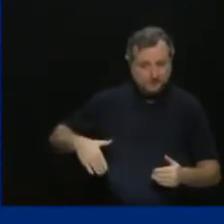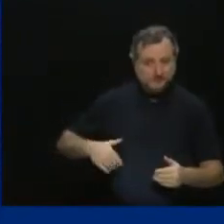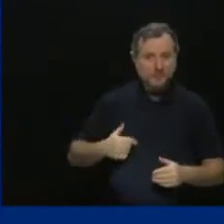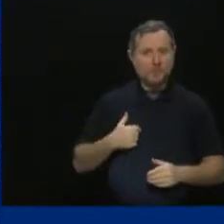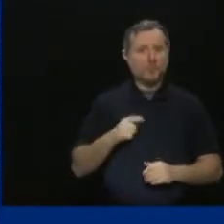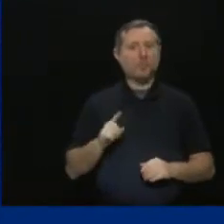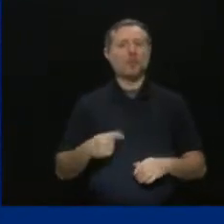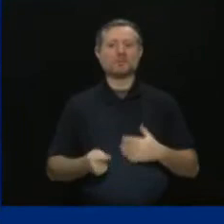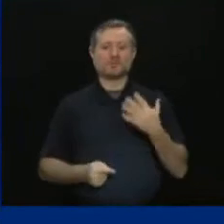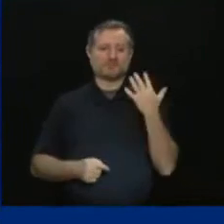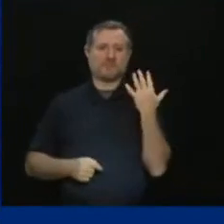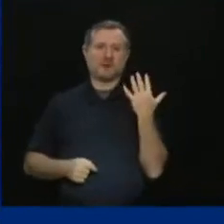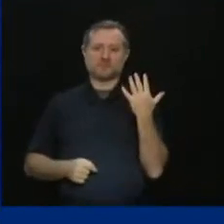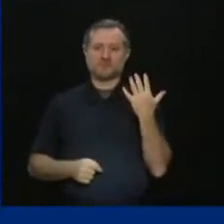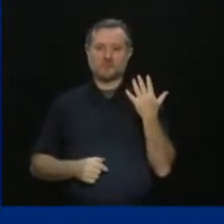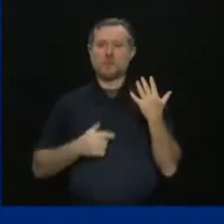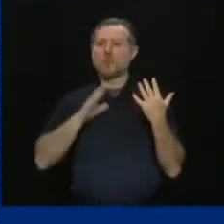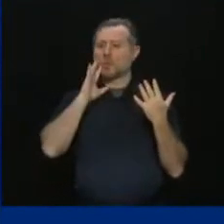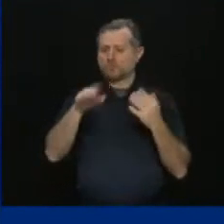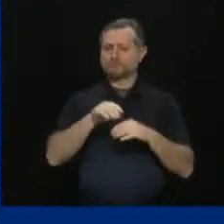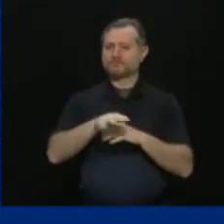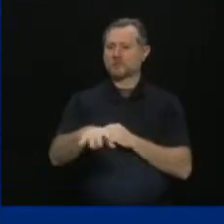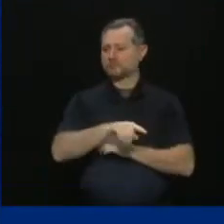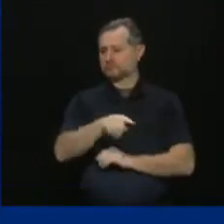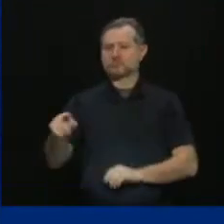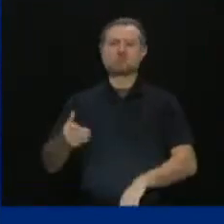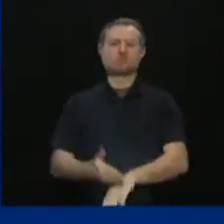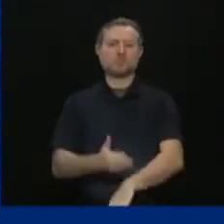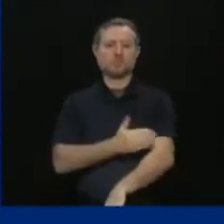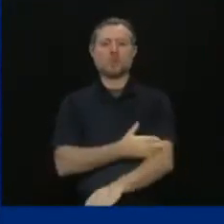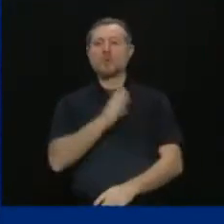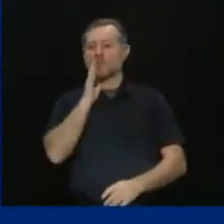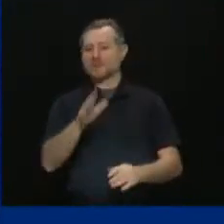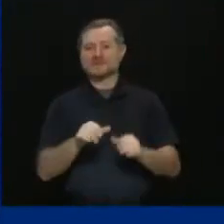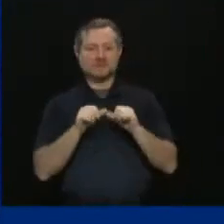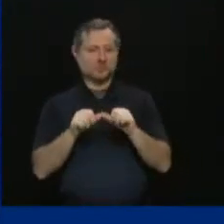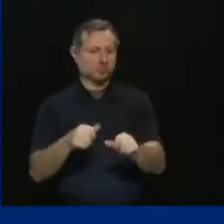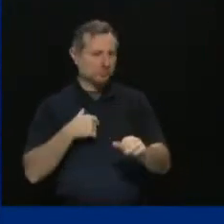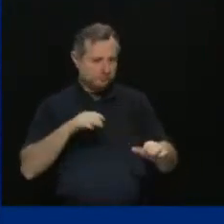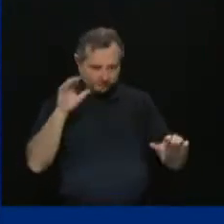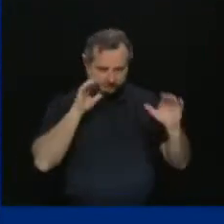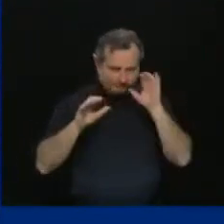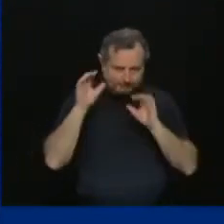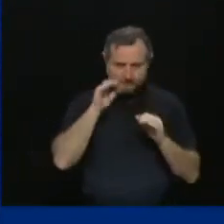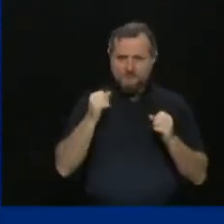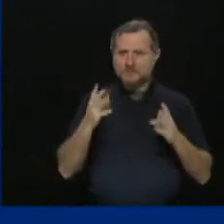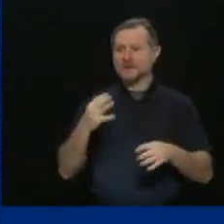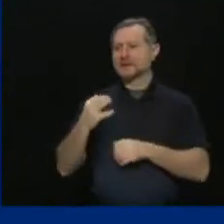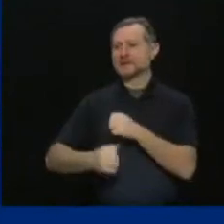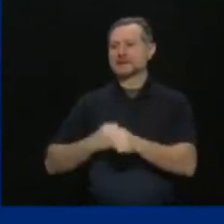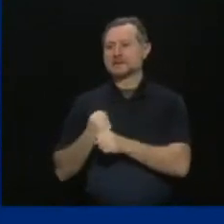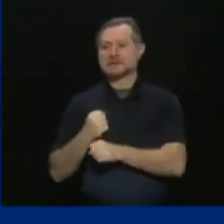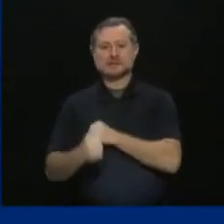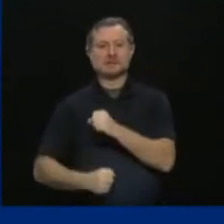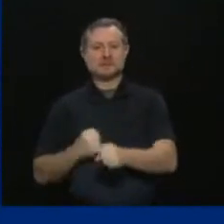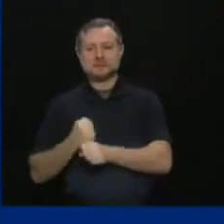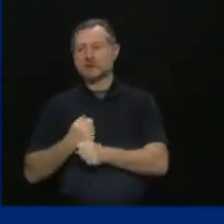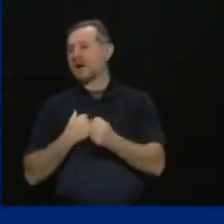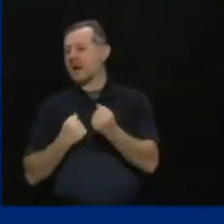a difference. But I'm going to continue to listen, as I have for many, many years, to all of the advocates. I've spoken at